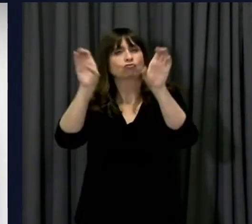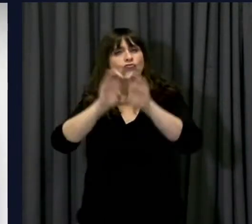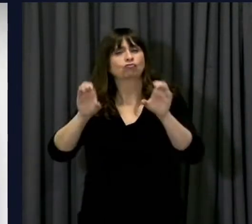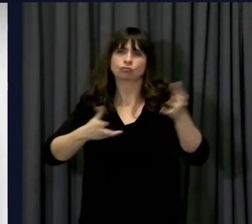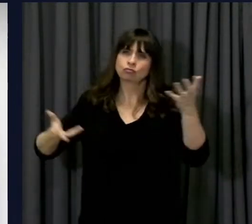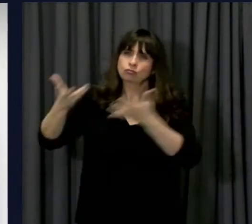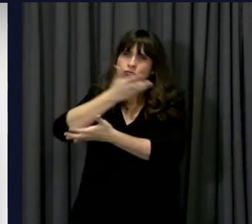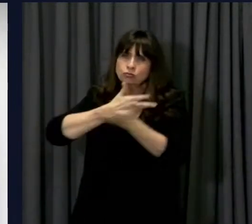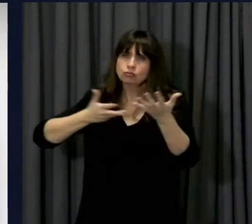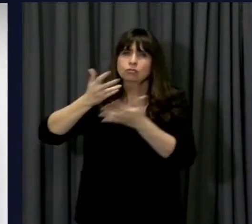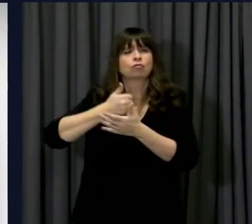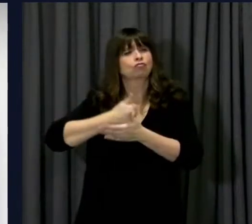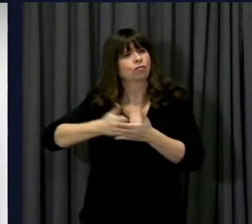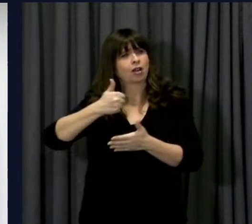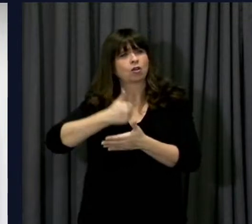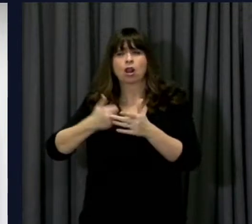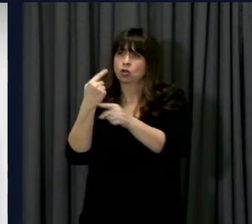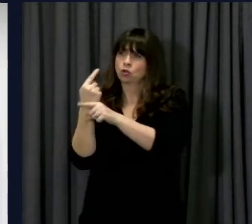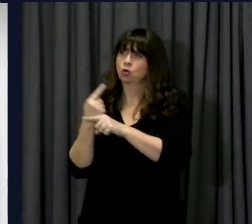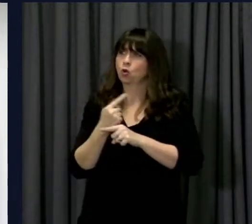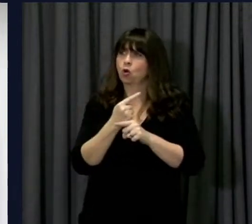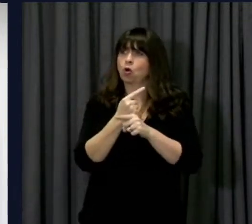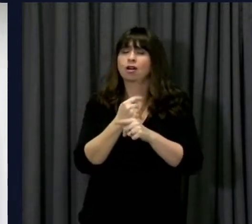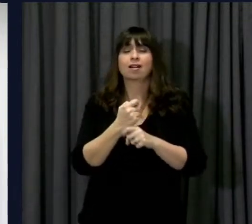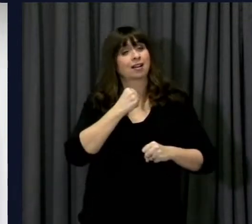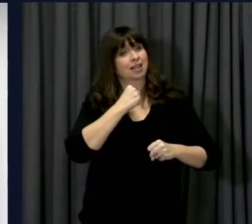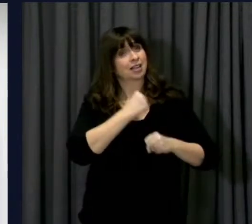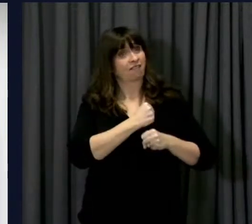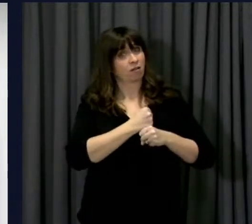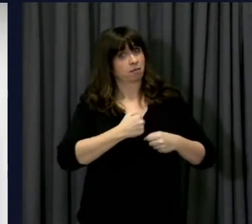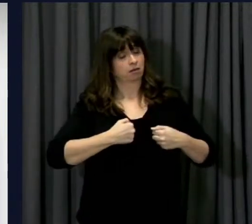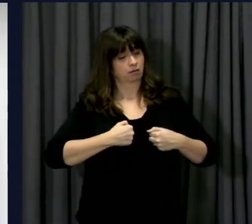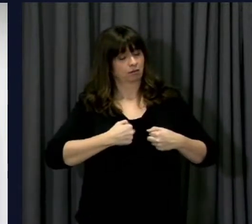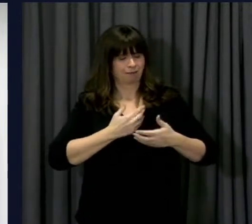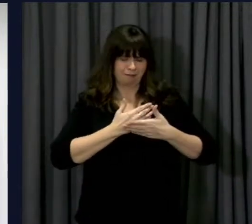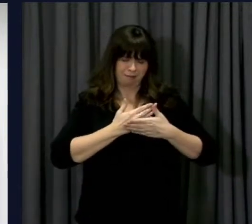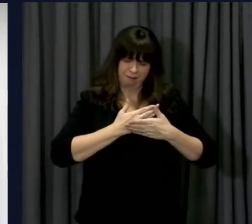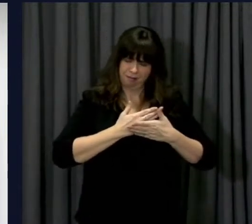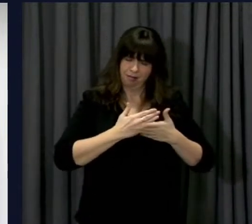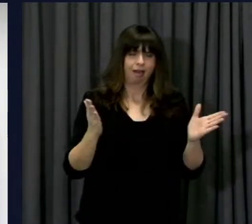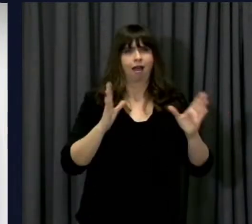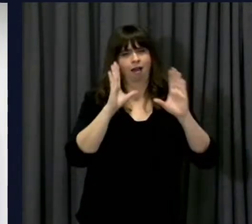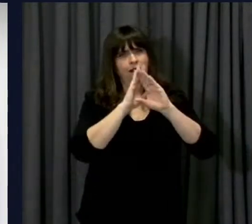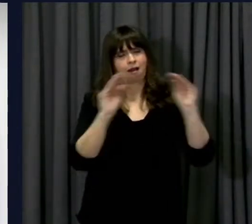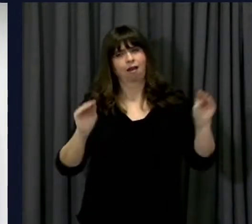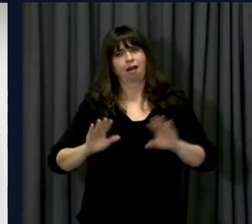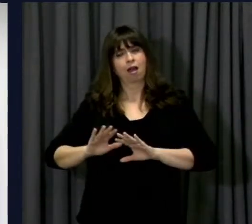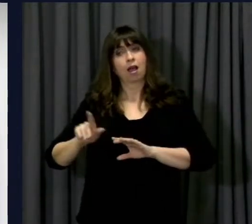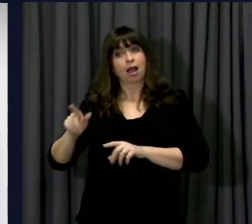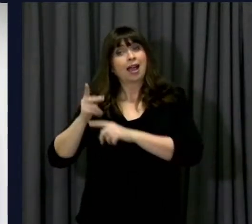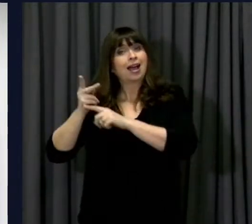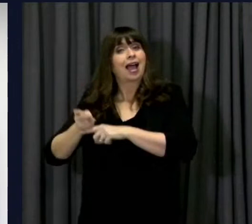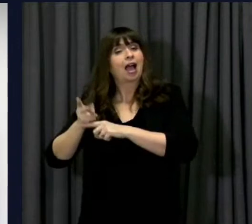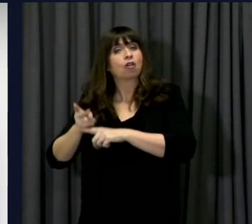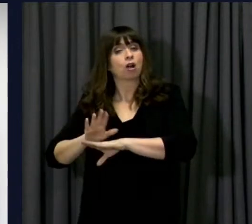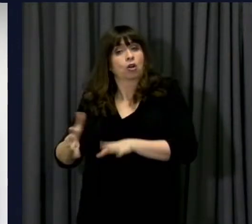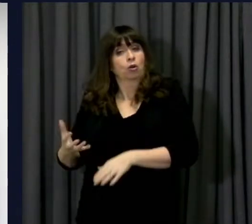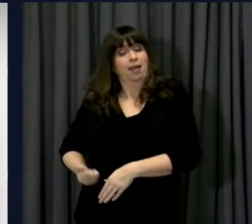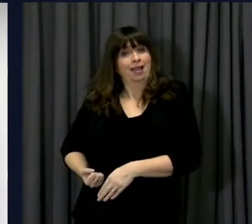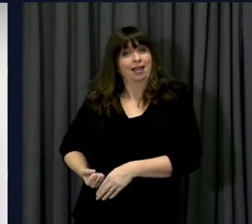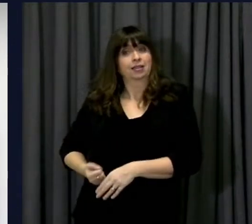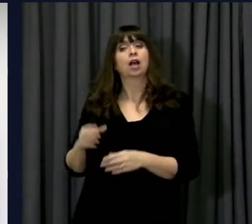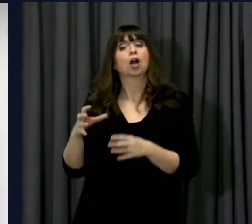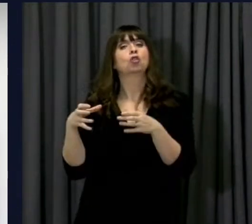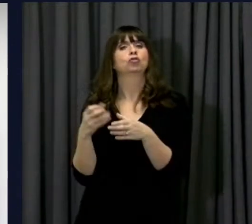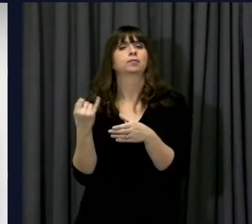about these issues regularly. And I think from the government's point of view, we've been very, very clear about unpaid carers being in Group 6. And I think you've